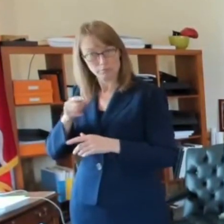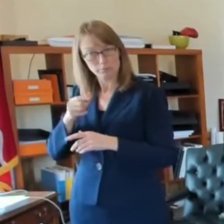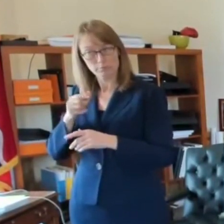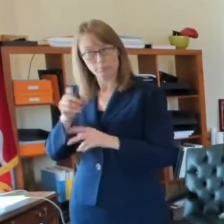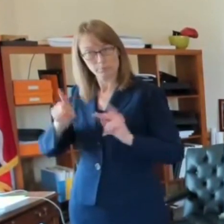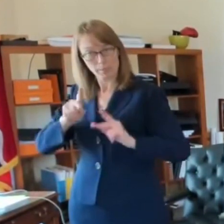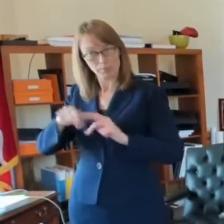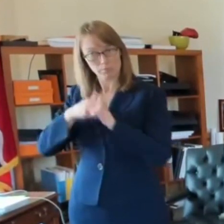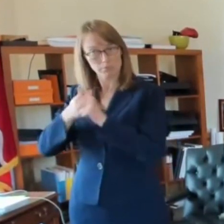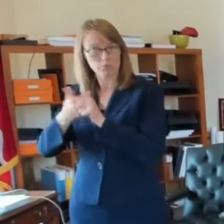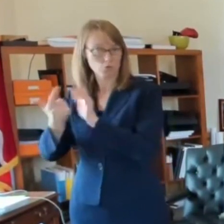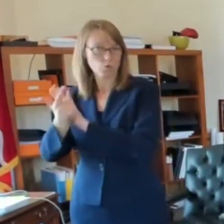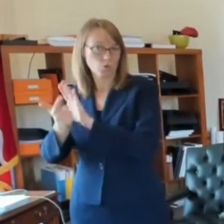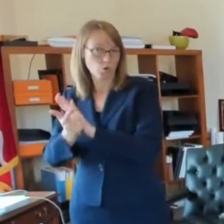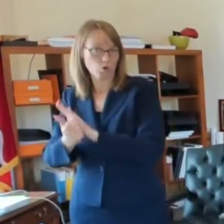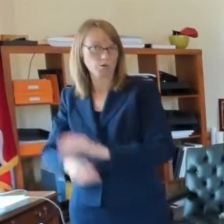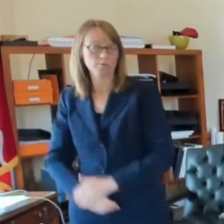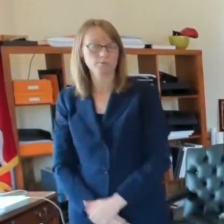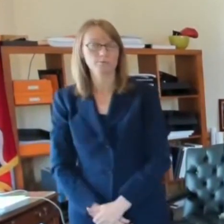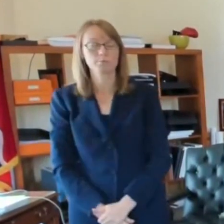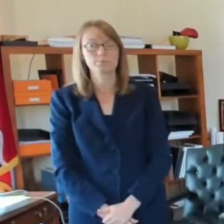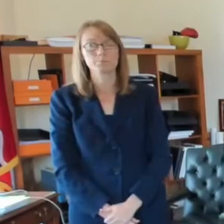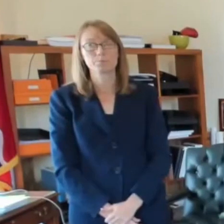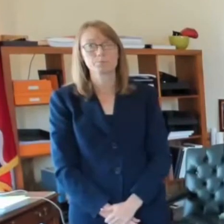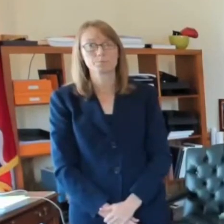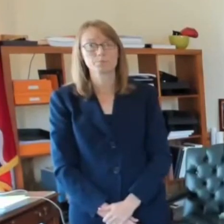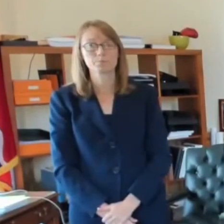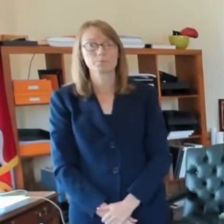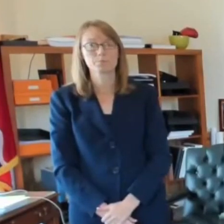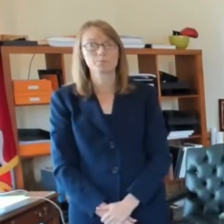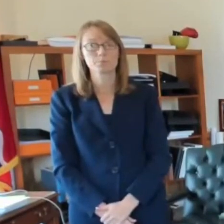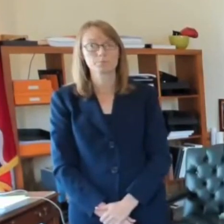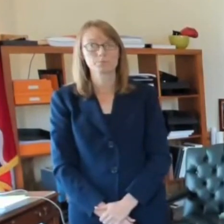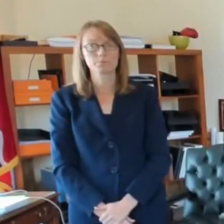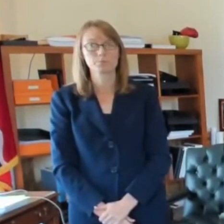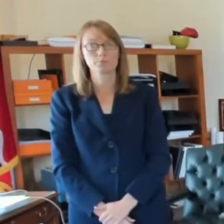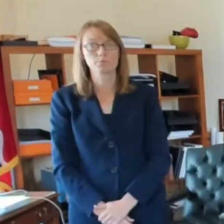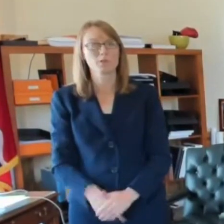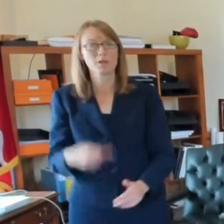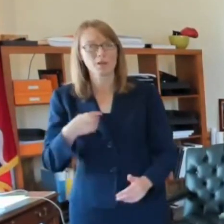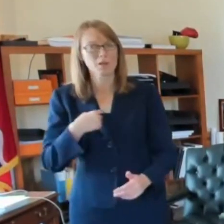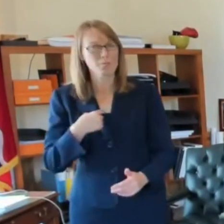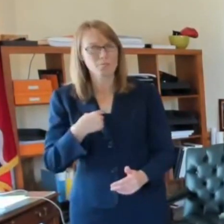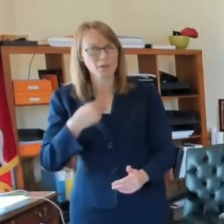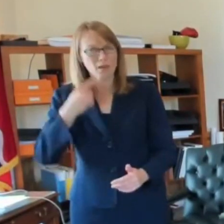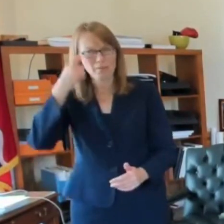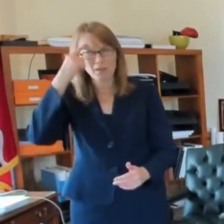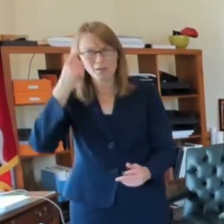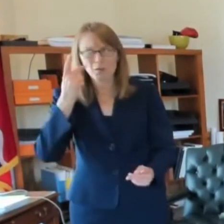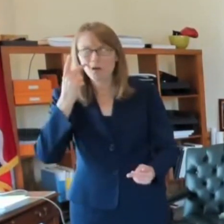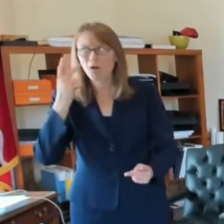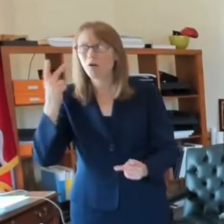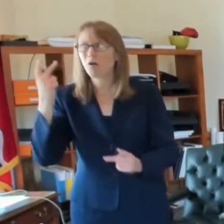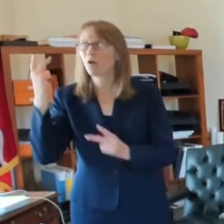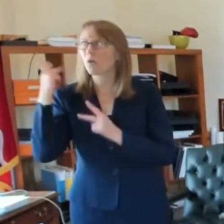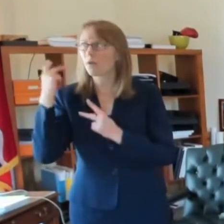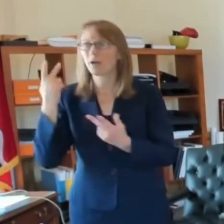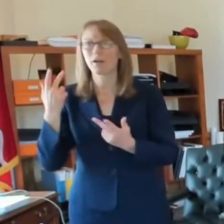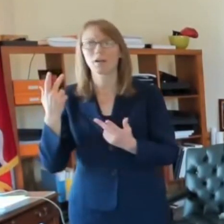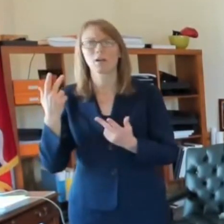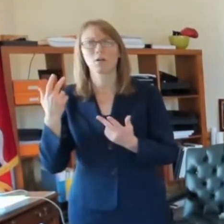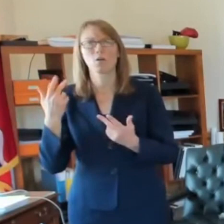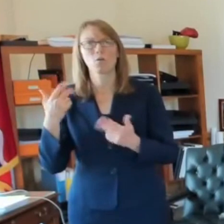never can remember a time we would have had 9 police officers plus a retired officer, 10 in